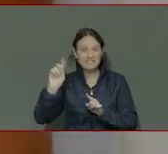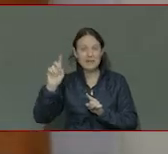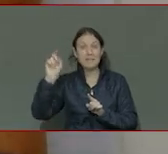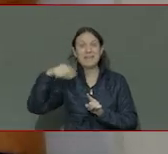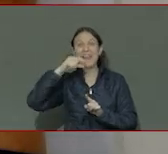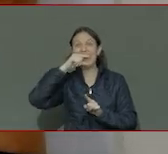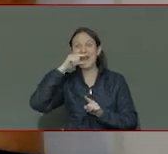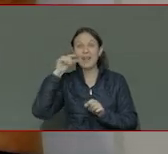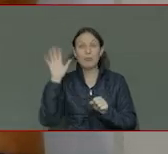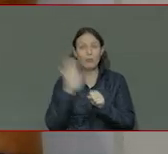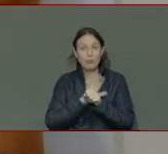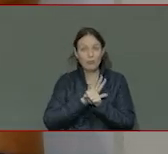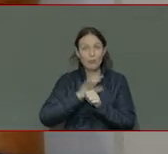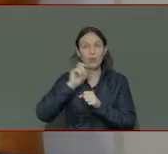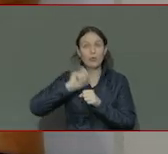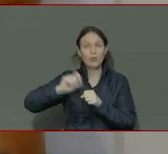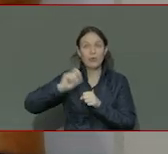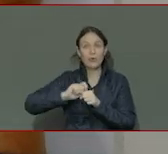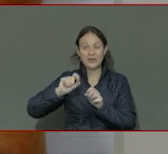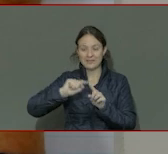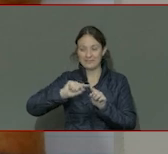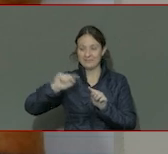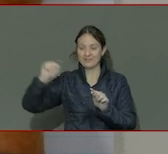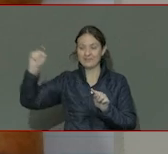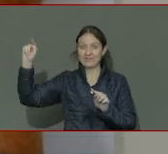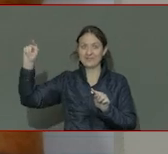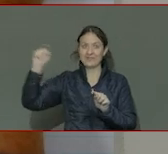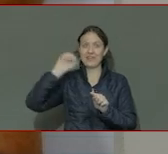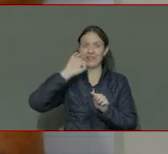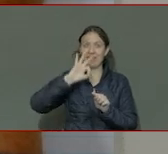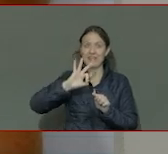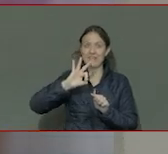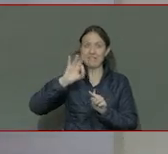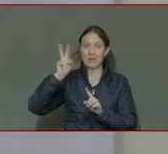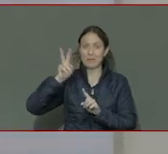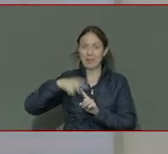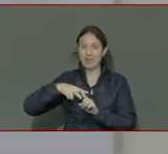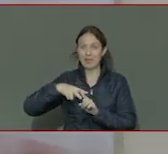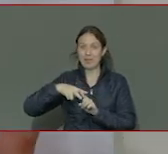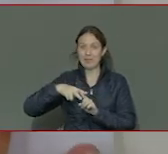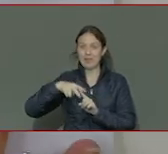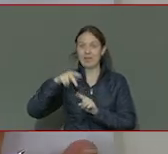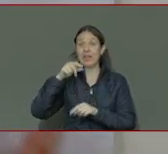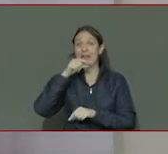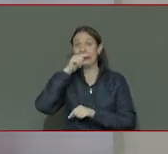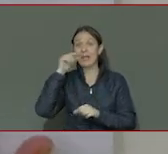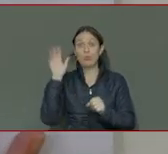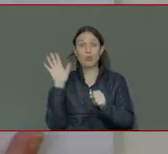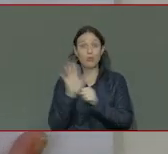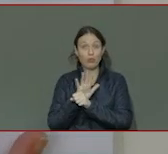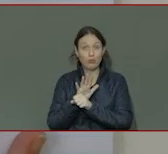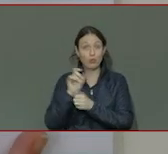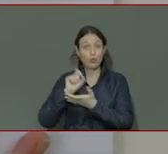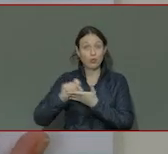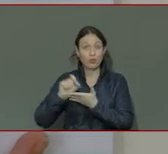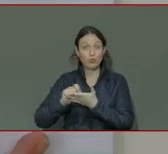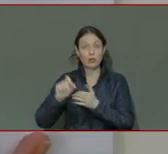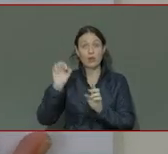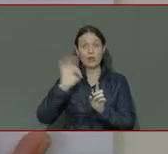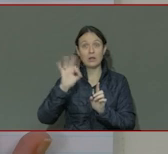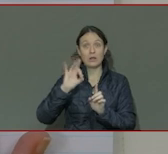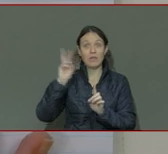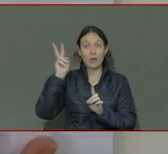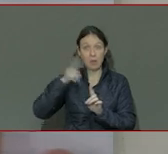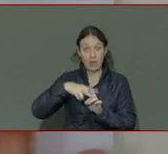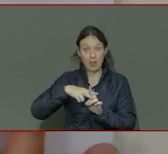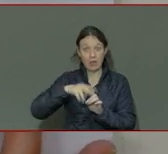force. So I'm going to name that one F applied. You must write out the word applied. So you can't